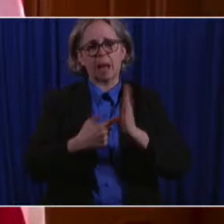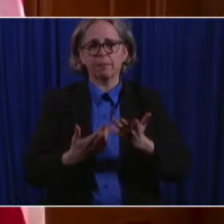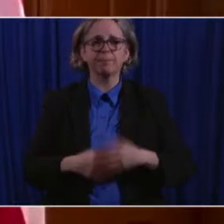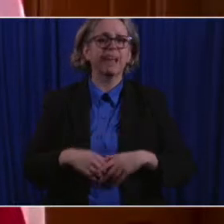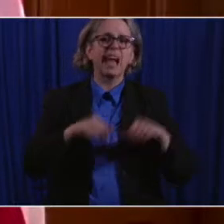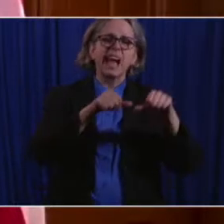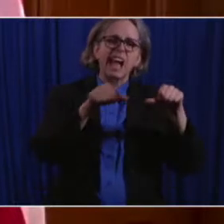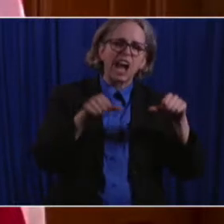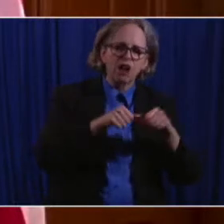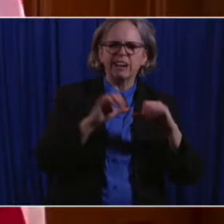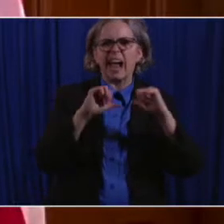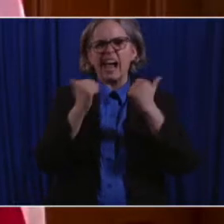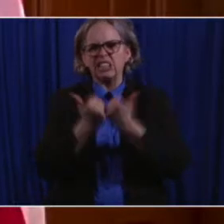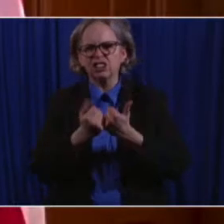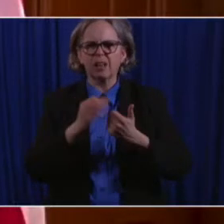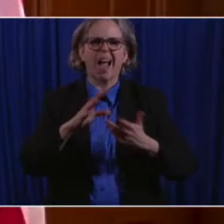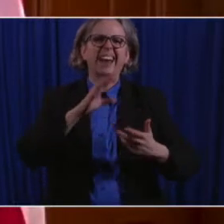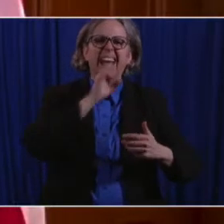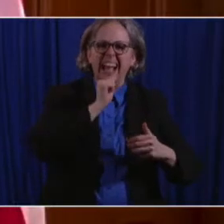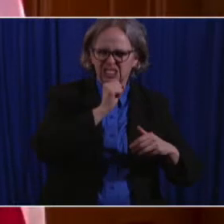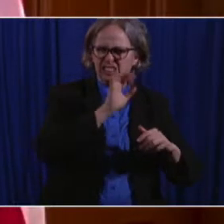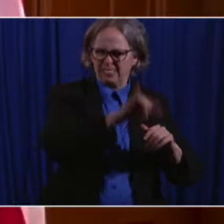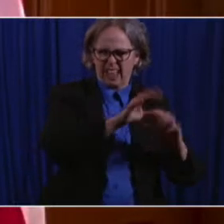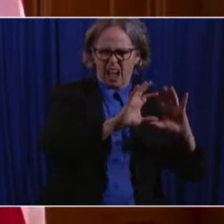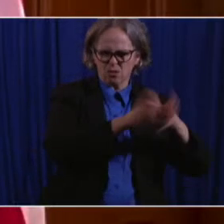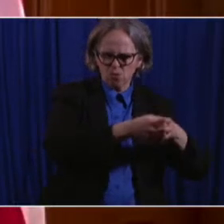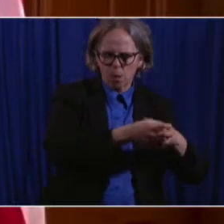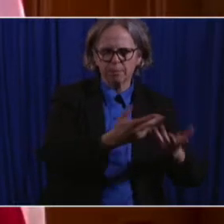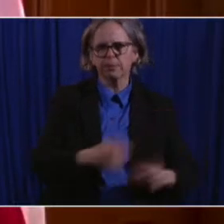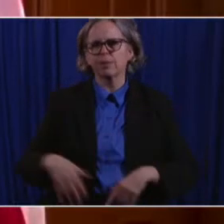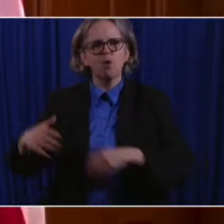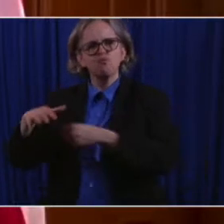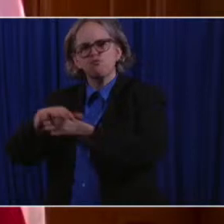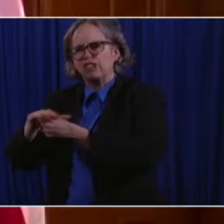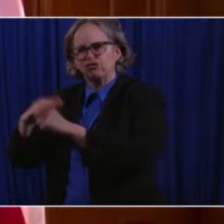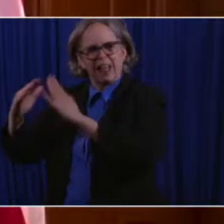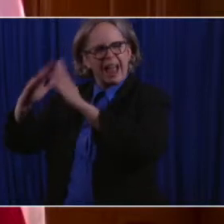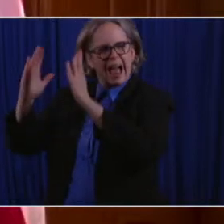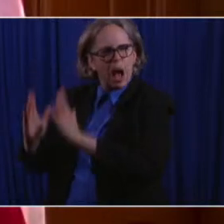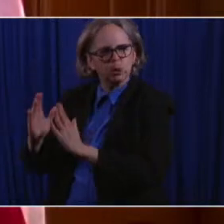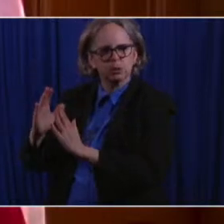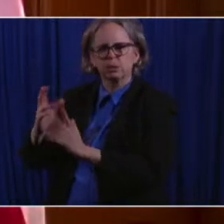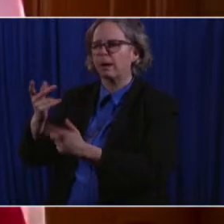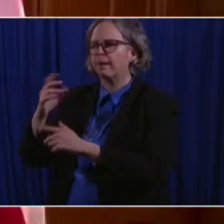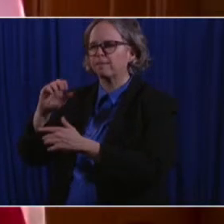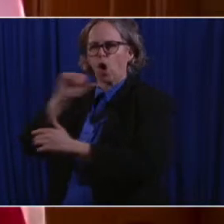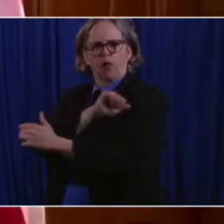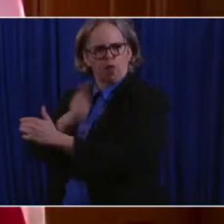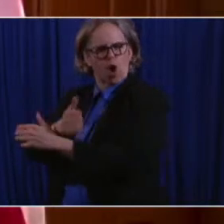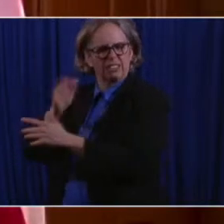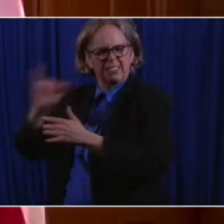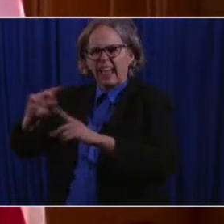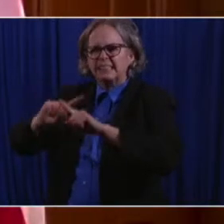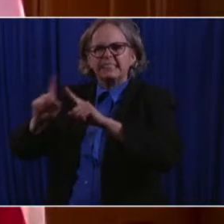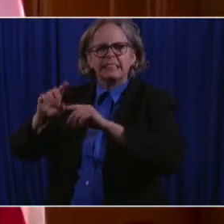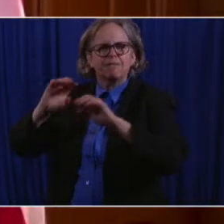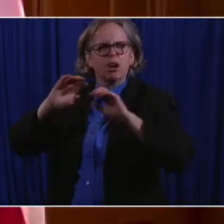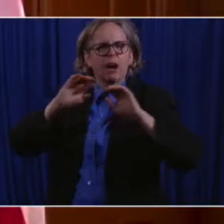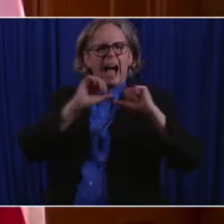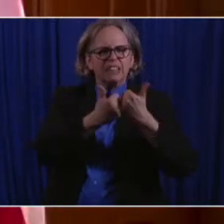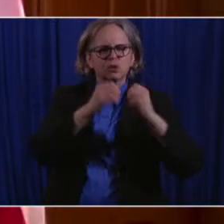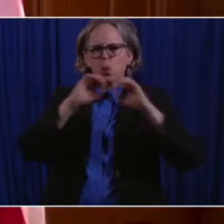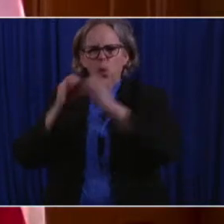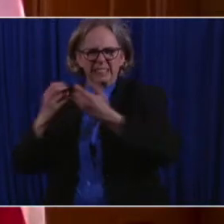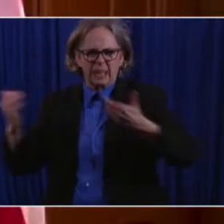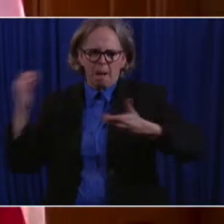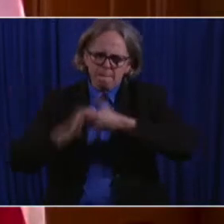health districts, and regional housing authorities. To date, Ohio has hosted 103 of those